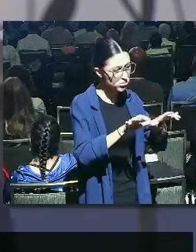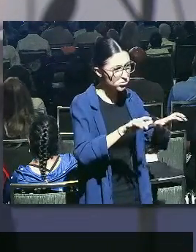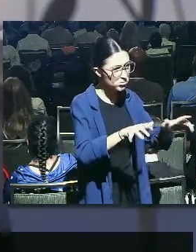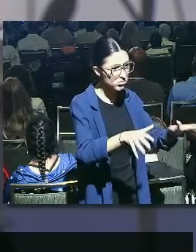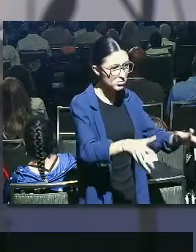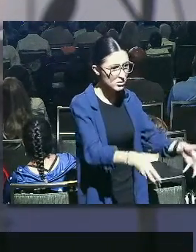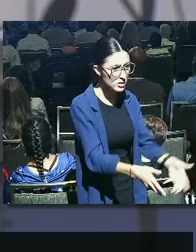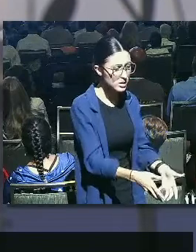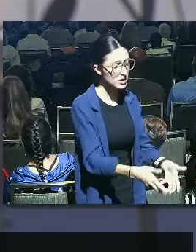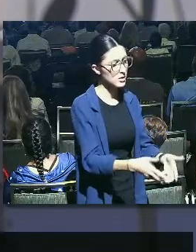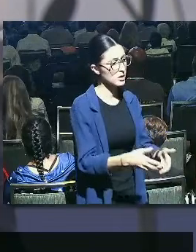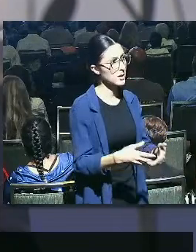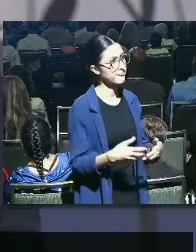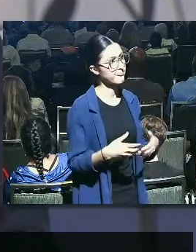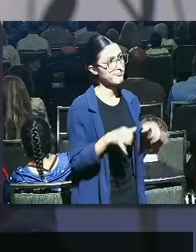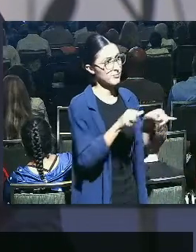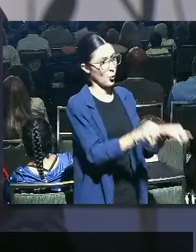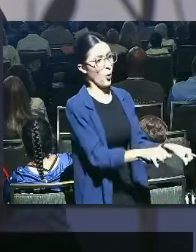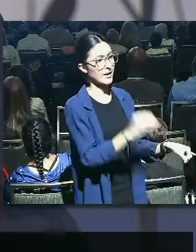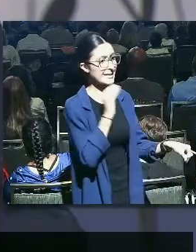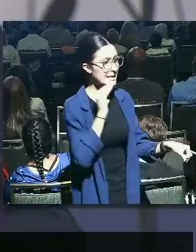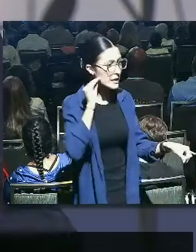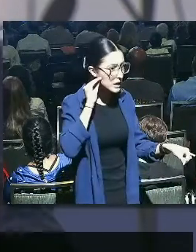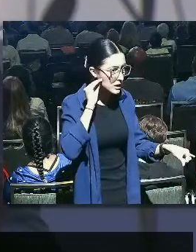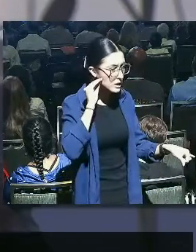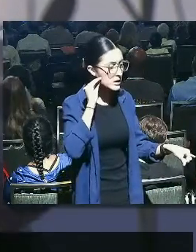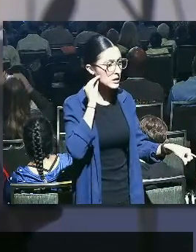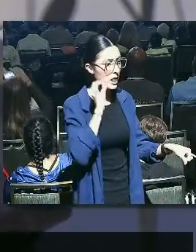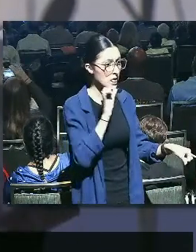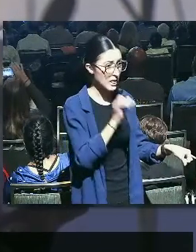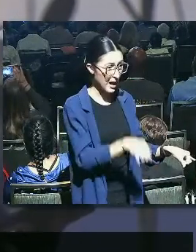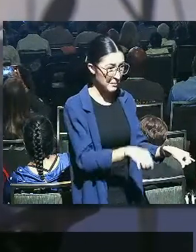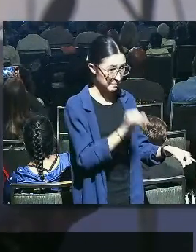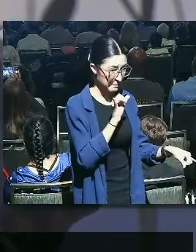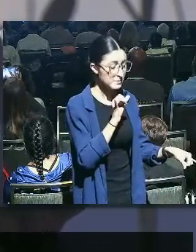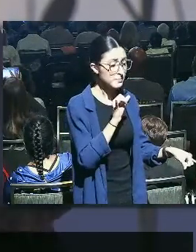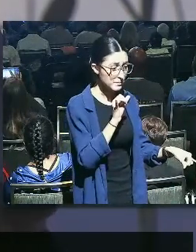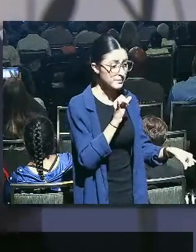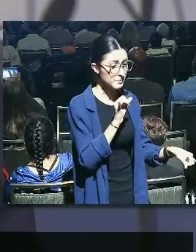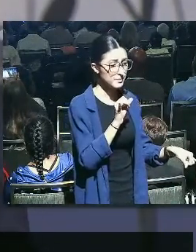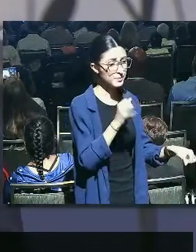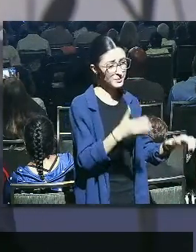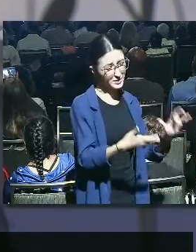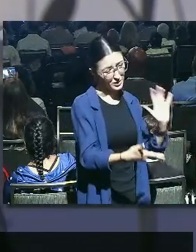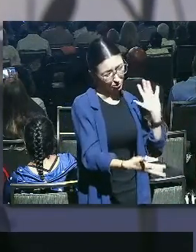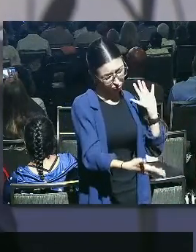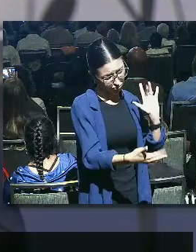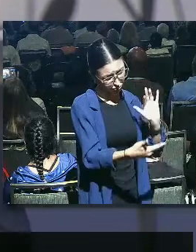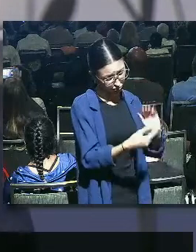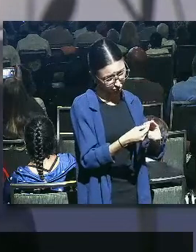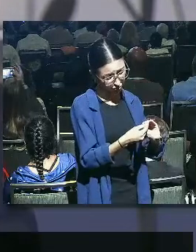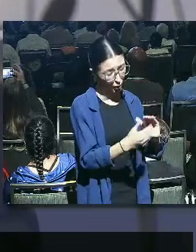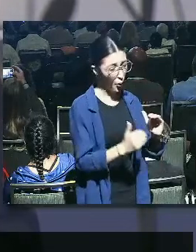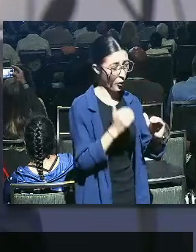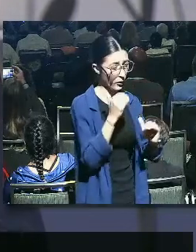with quarantining happening, globally there were over 18,000